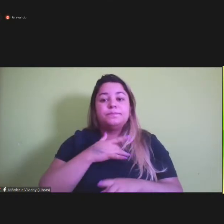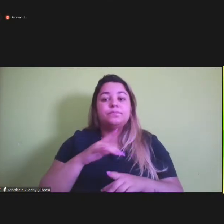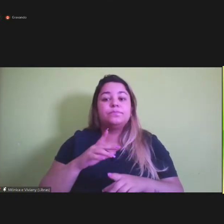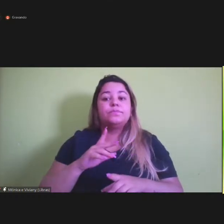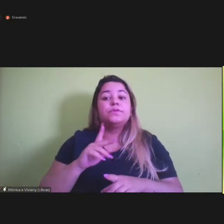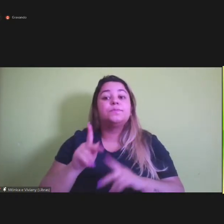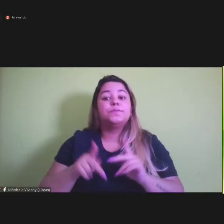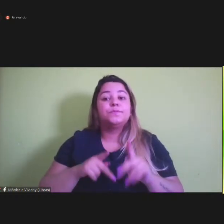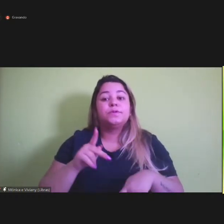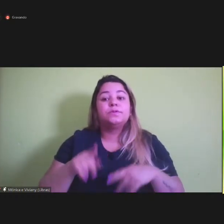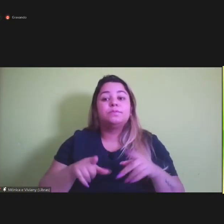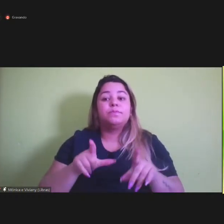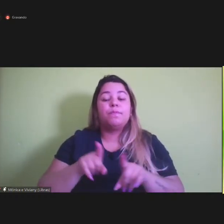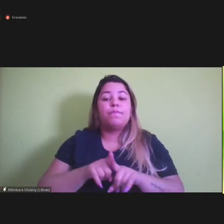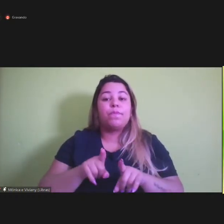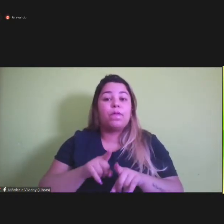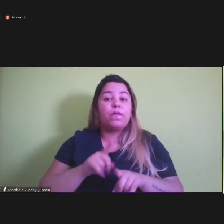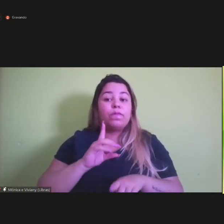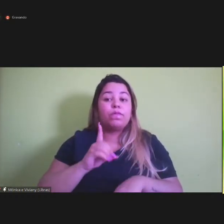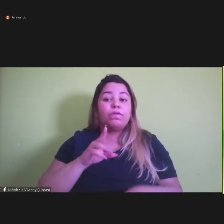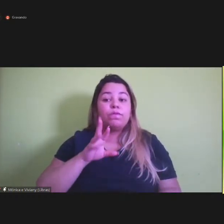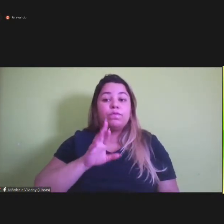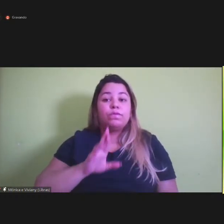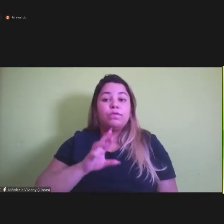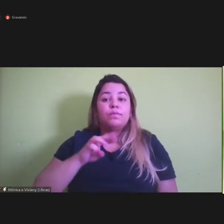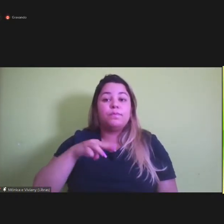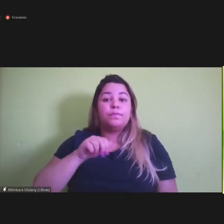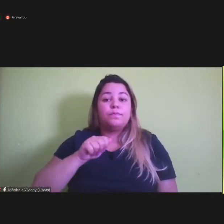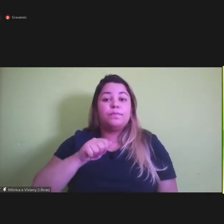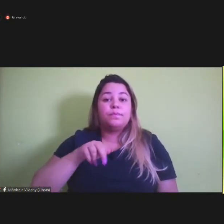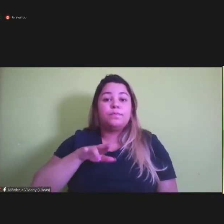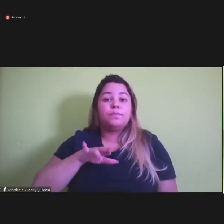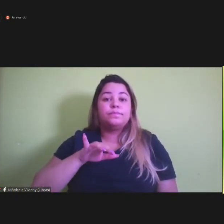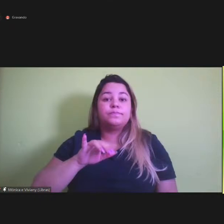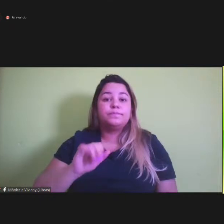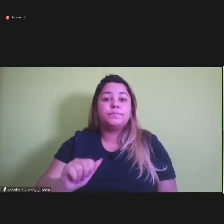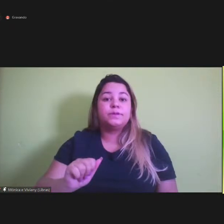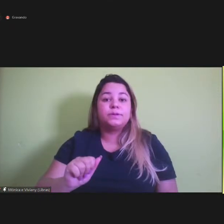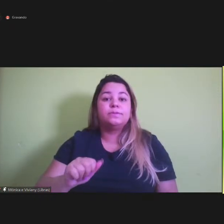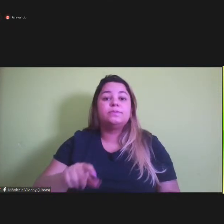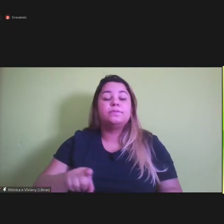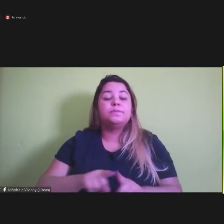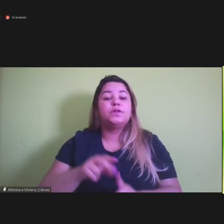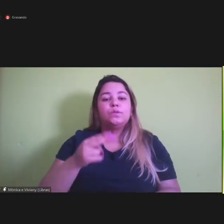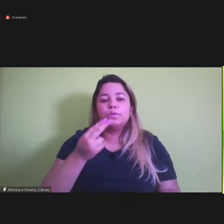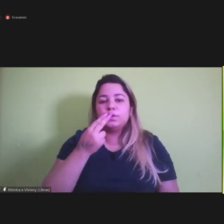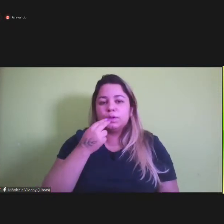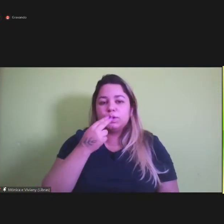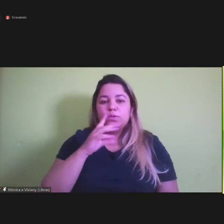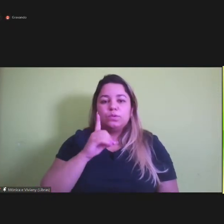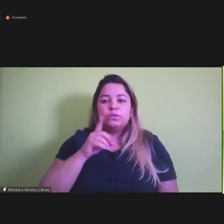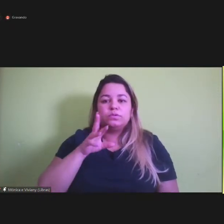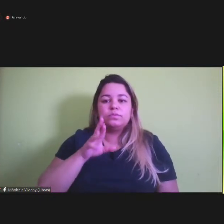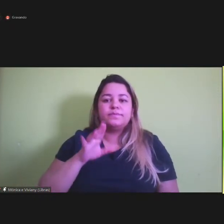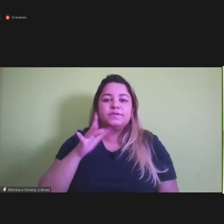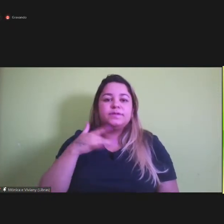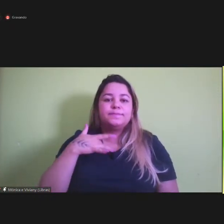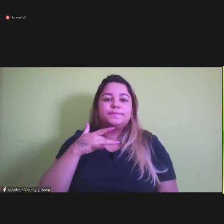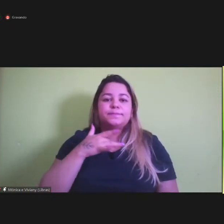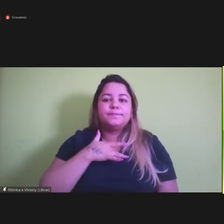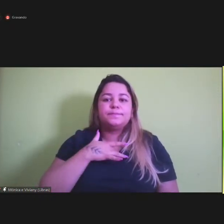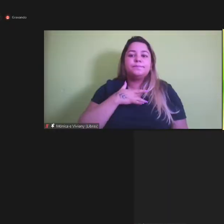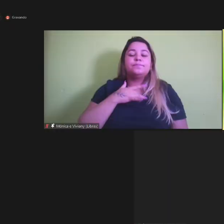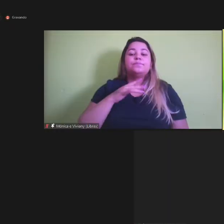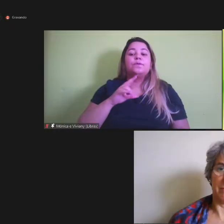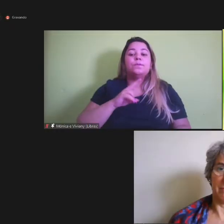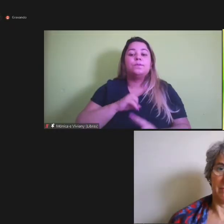popular perspective. And Dr. Maria Antonia Cláudia Carvalho, nutritionist, doctorate in